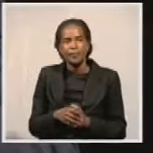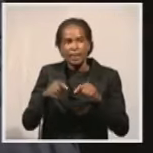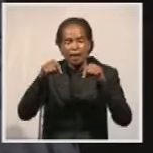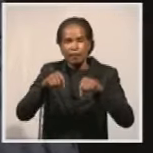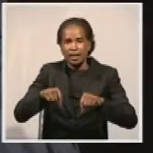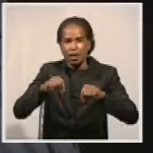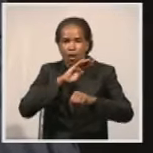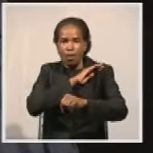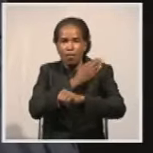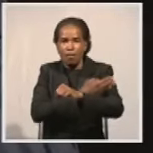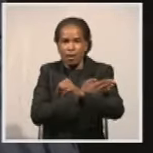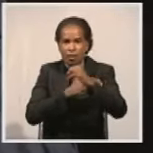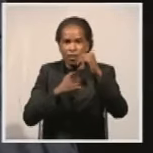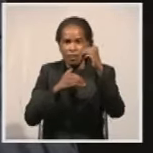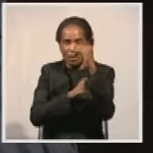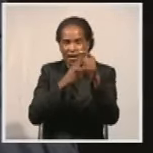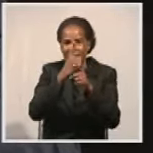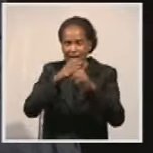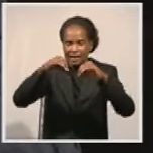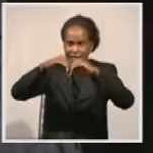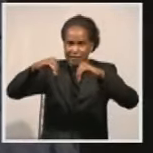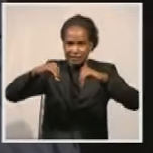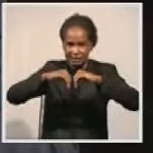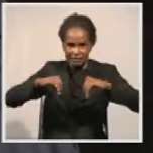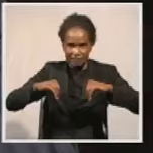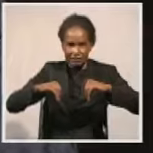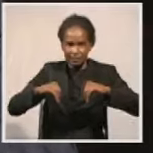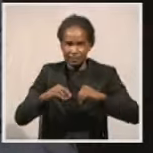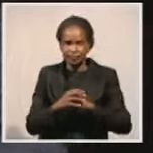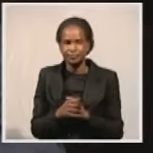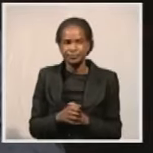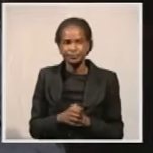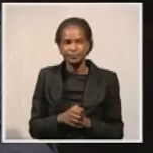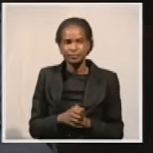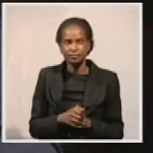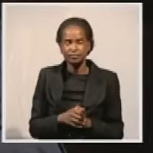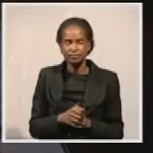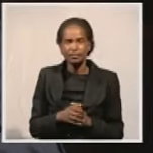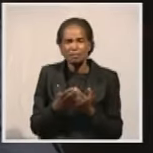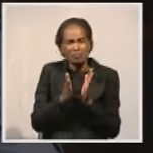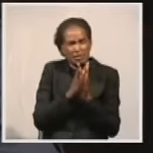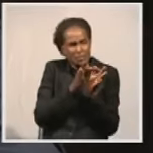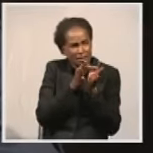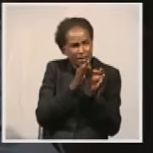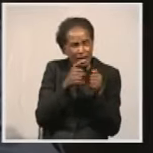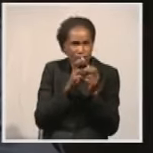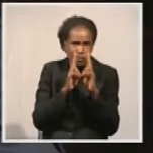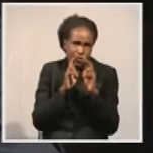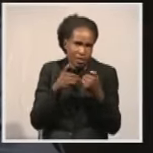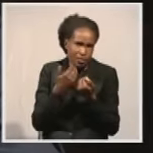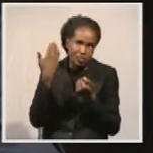branches of government and so on. How was the content of that conversation? Is that something you could easily agree